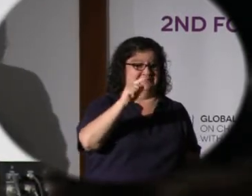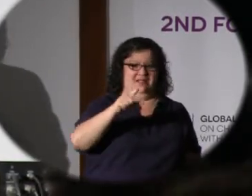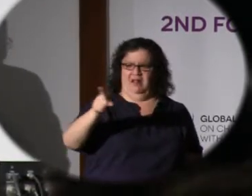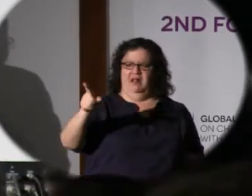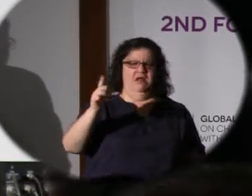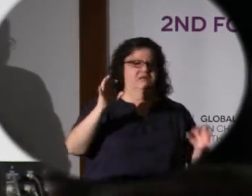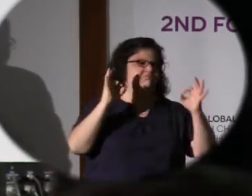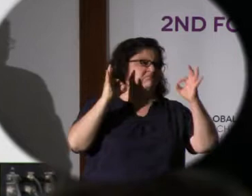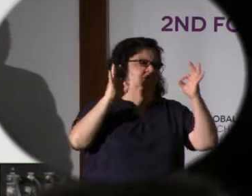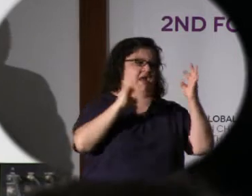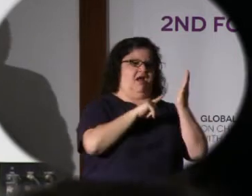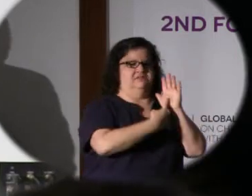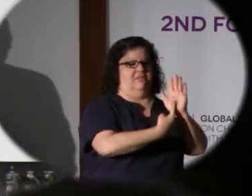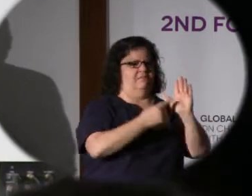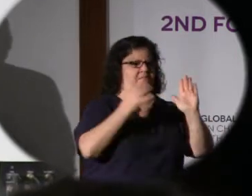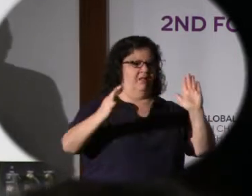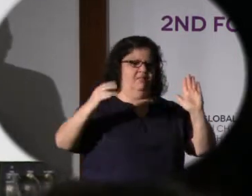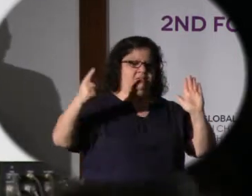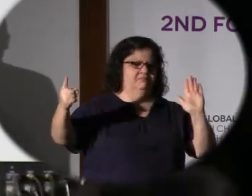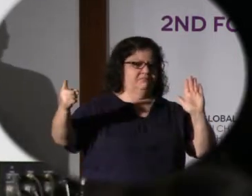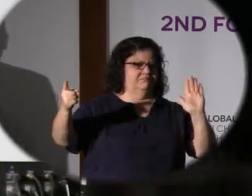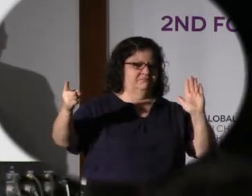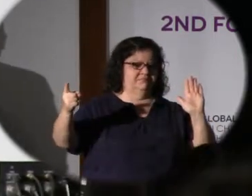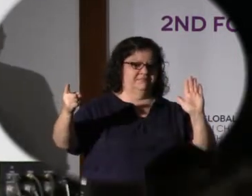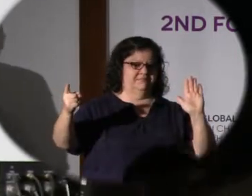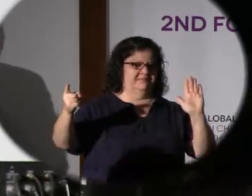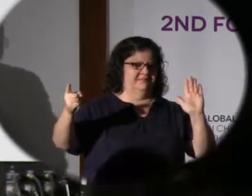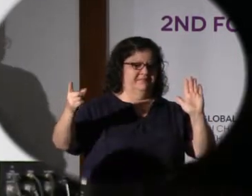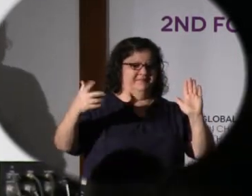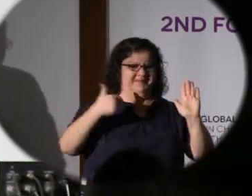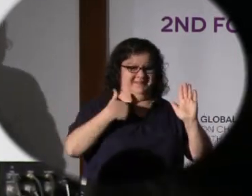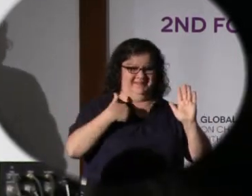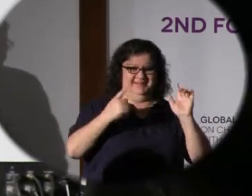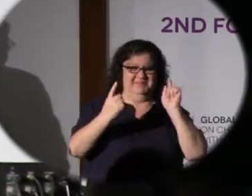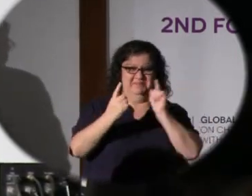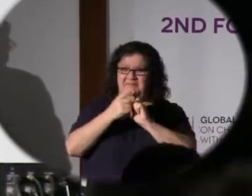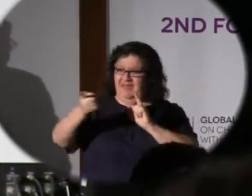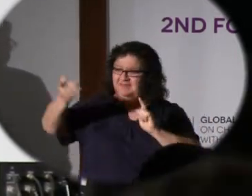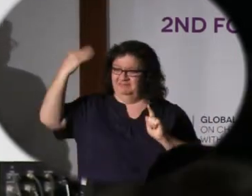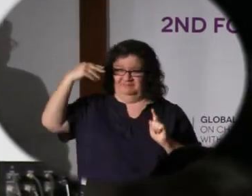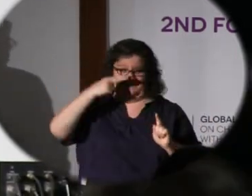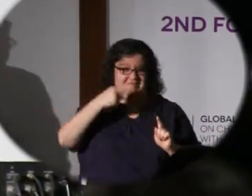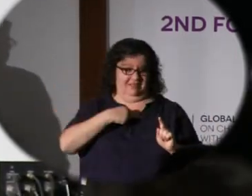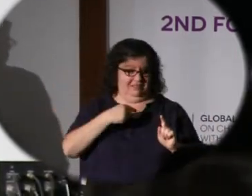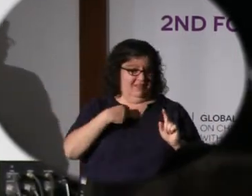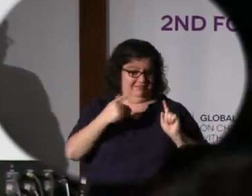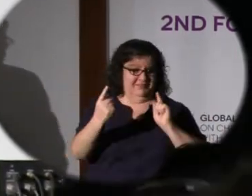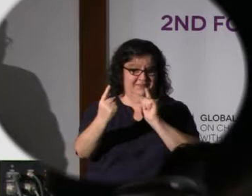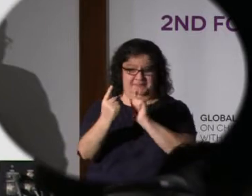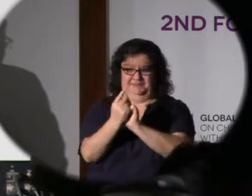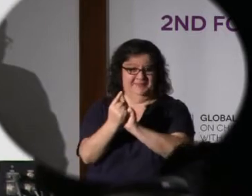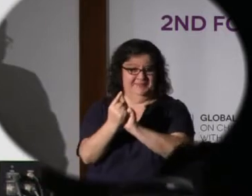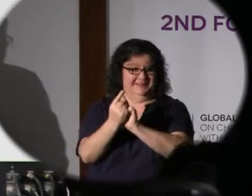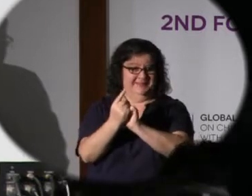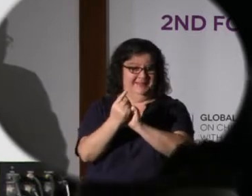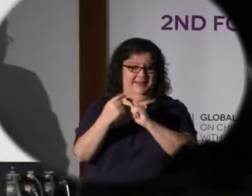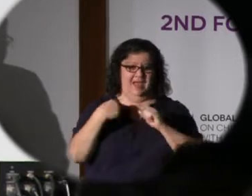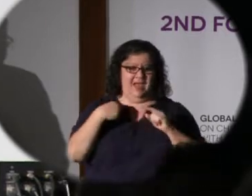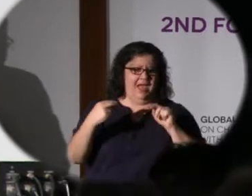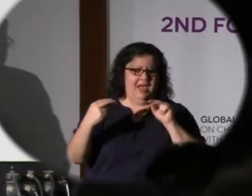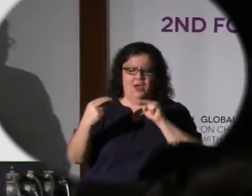I met her in Da Nang in Vietnam earlier this year and quickly discovered that not only is she a tireless champion for the rights of children